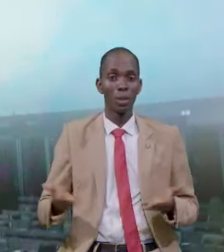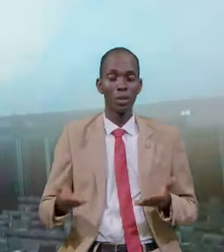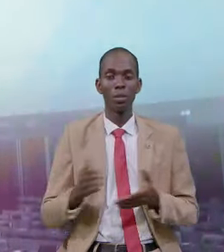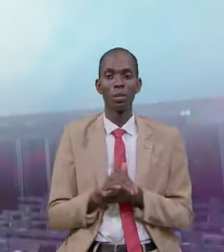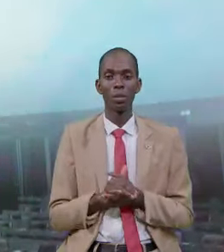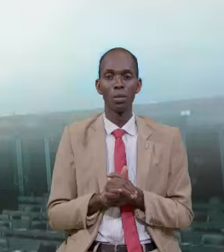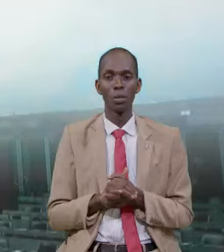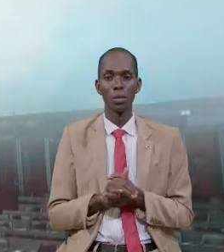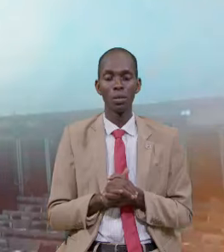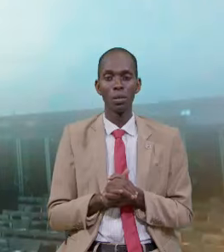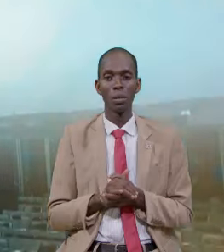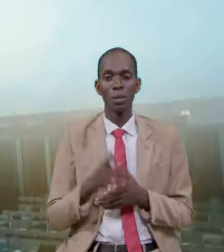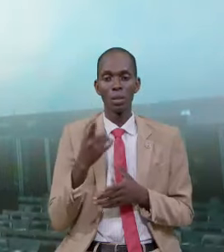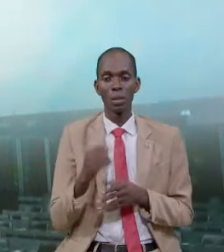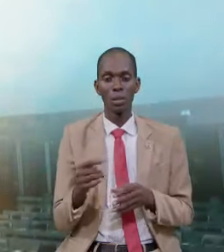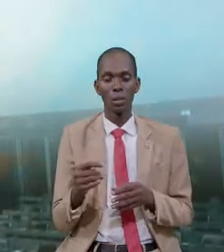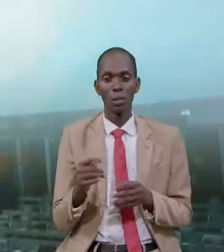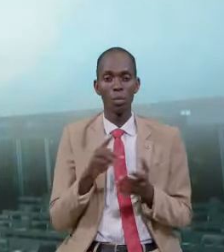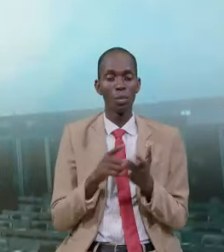the banquet will be taking place